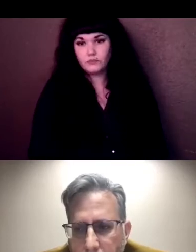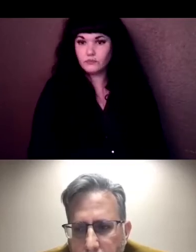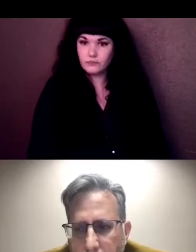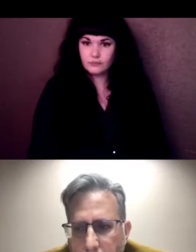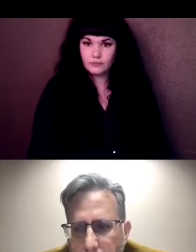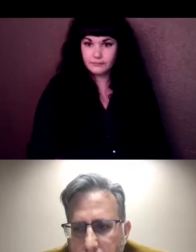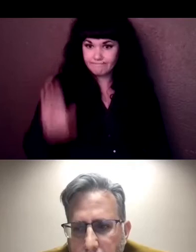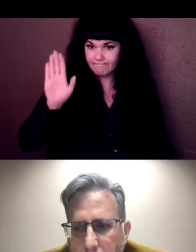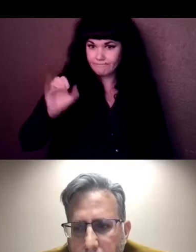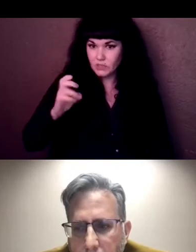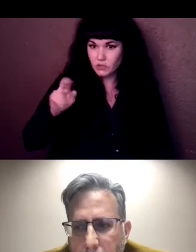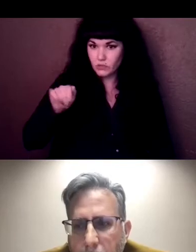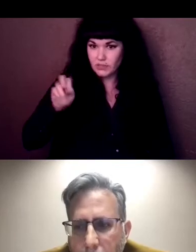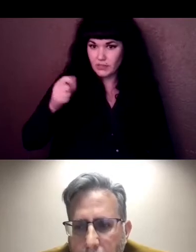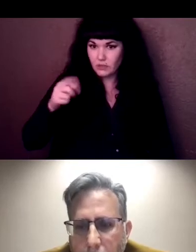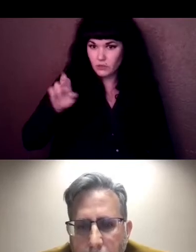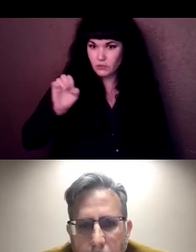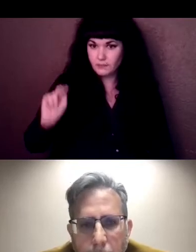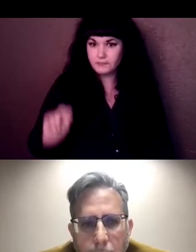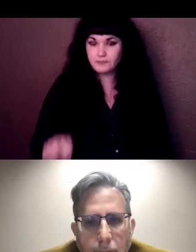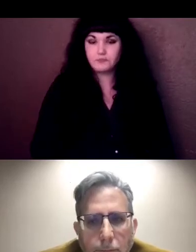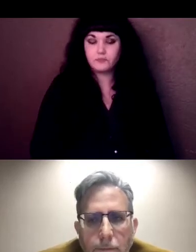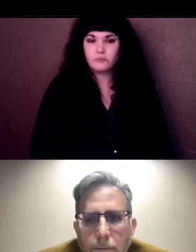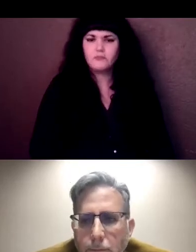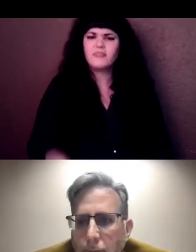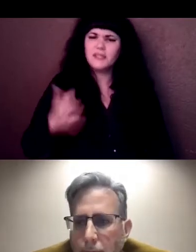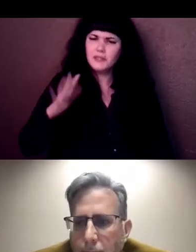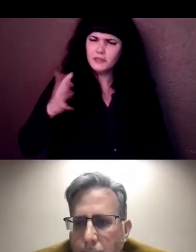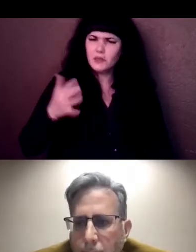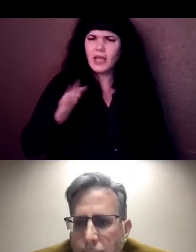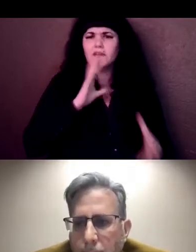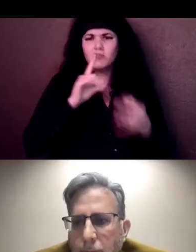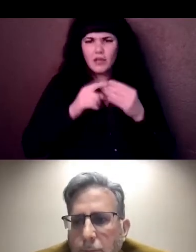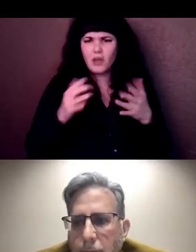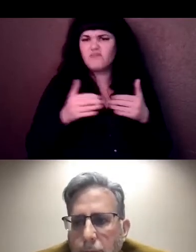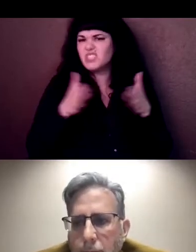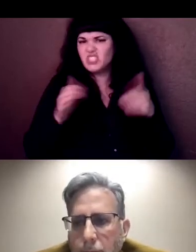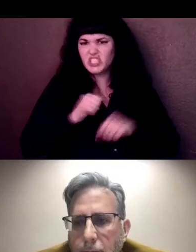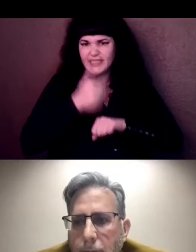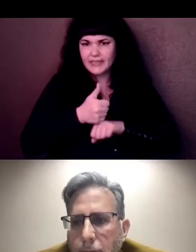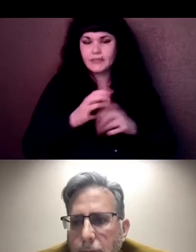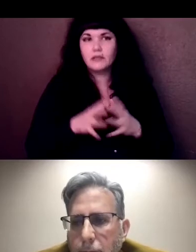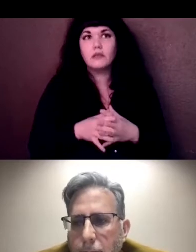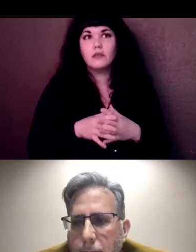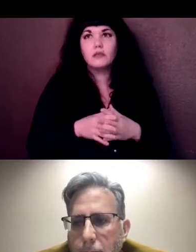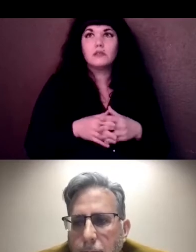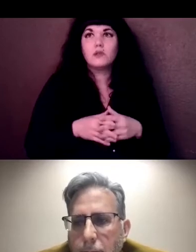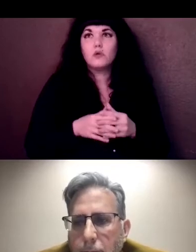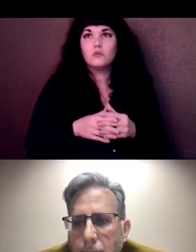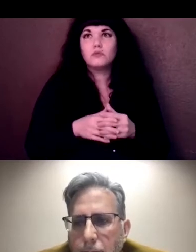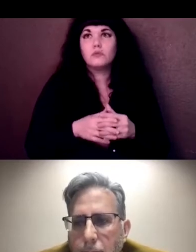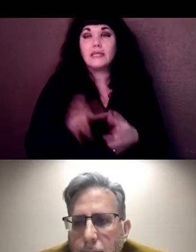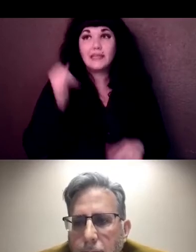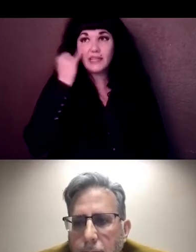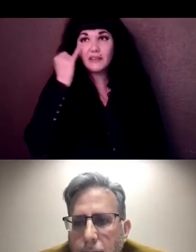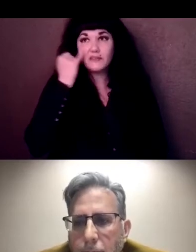This is Christine. Great. Okay, so kind of talking about logistics. If this is going to be worn all